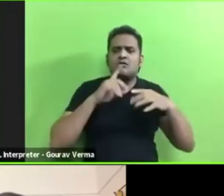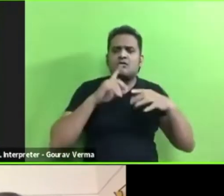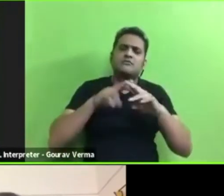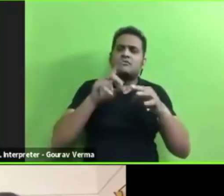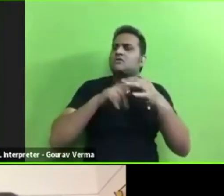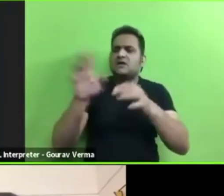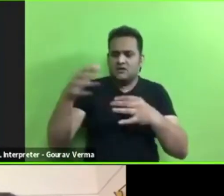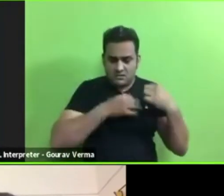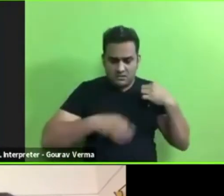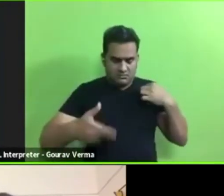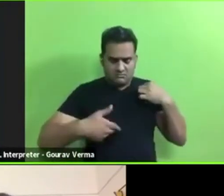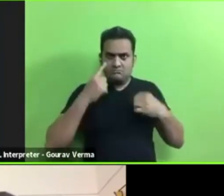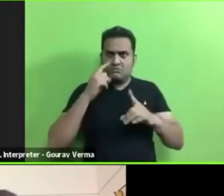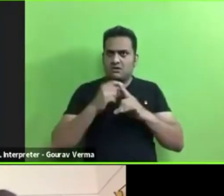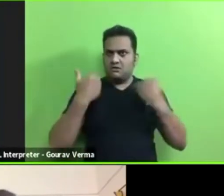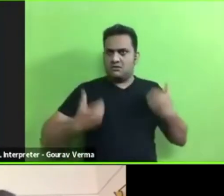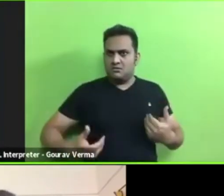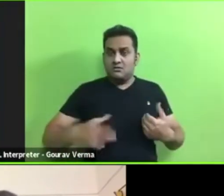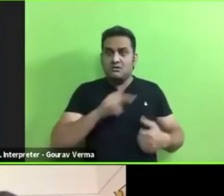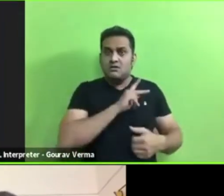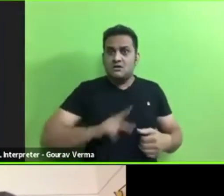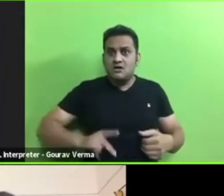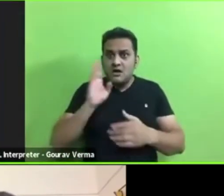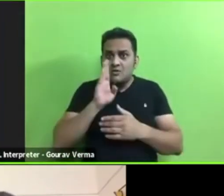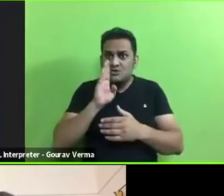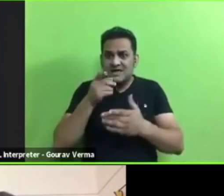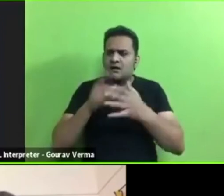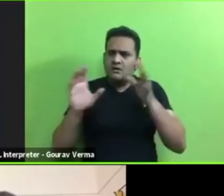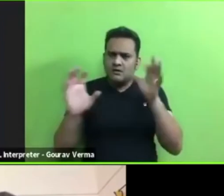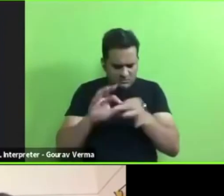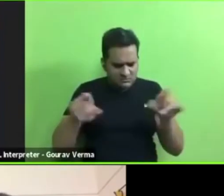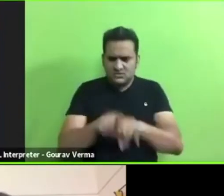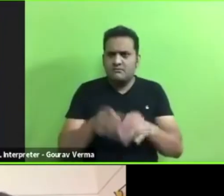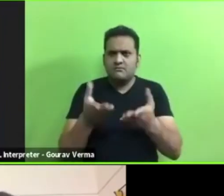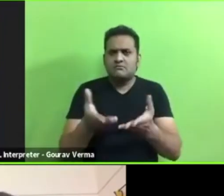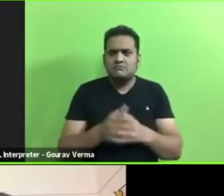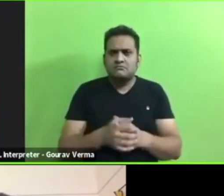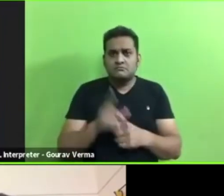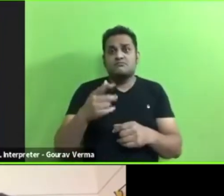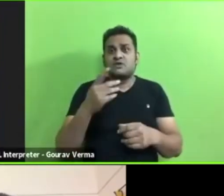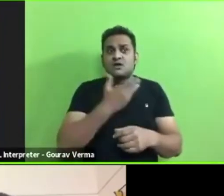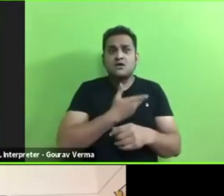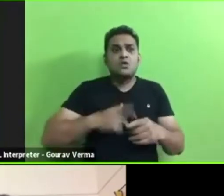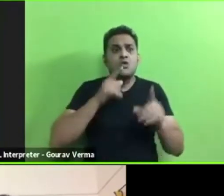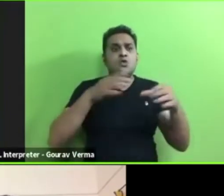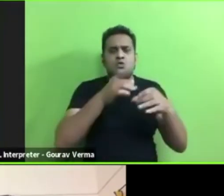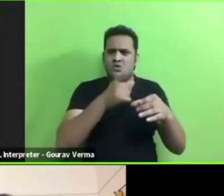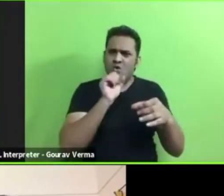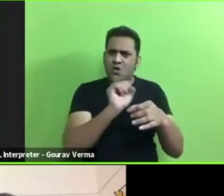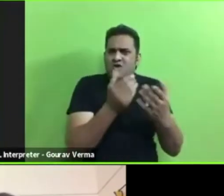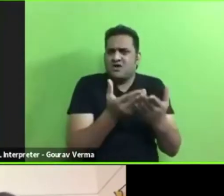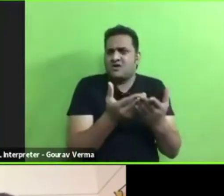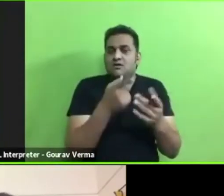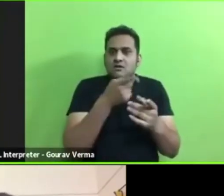is my identity. Carnatic music is like that. It's a caste ownership. And that is why it is